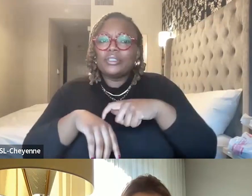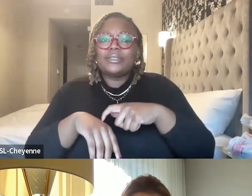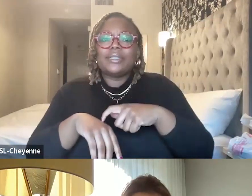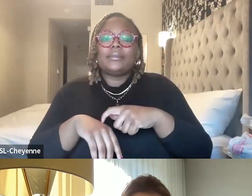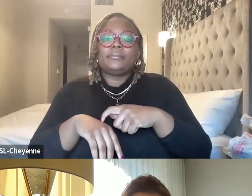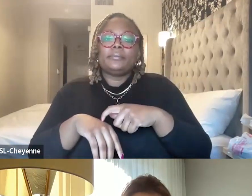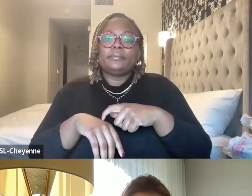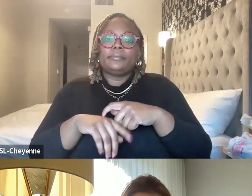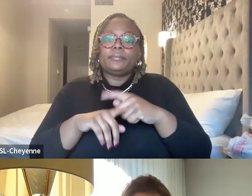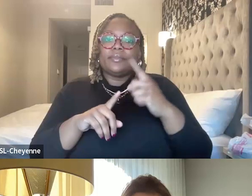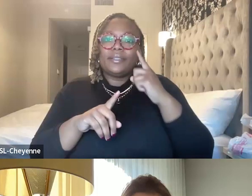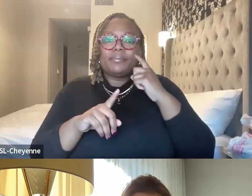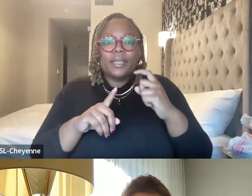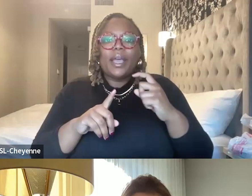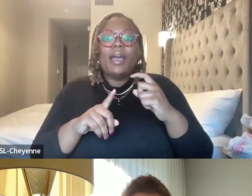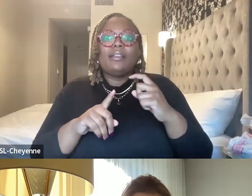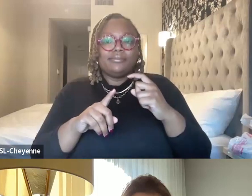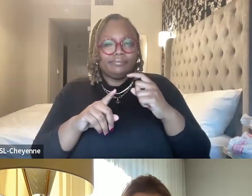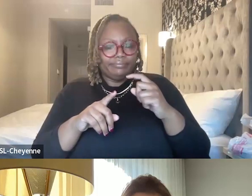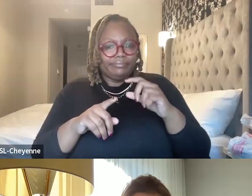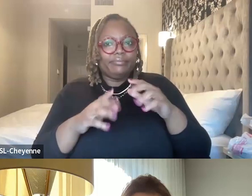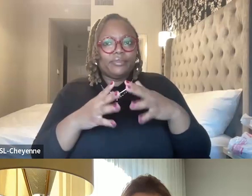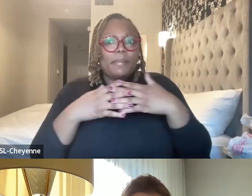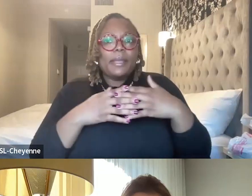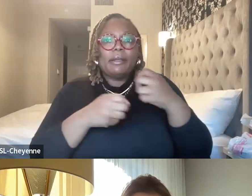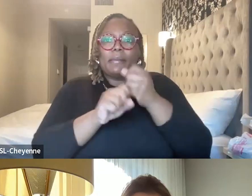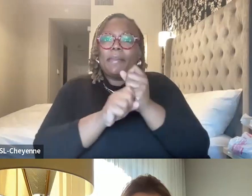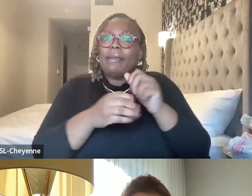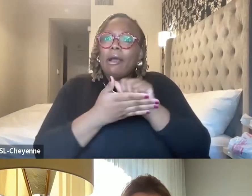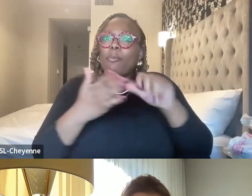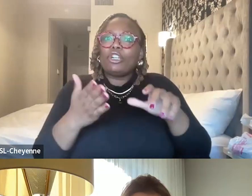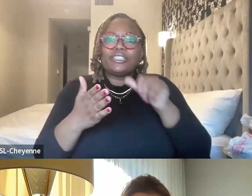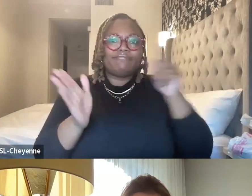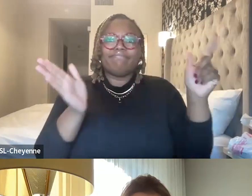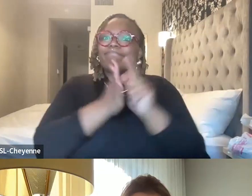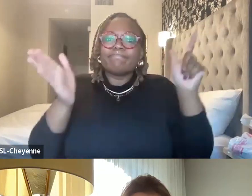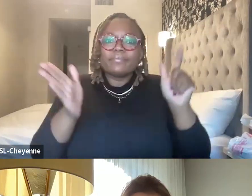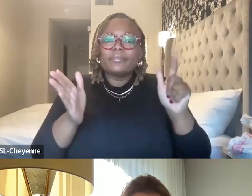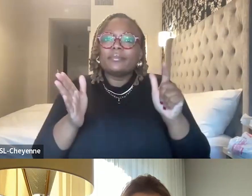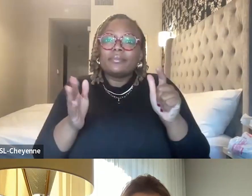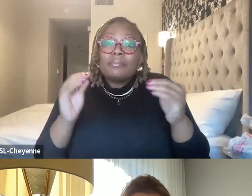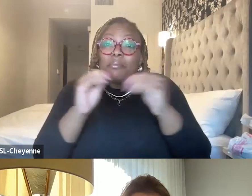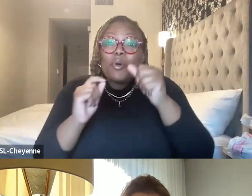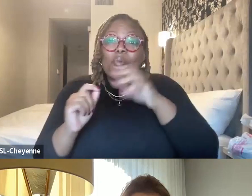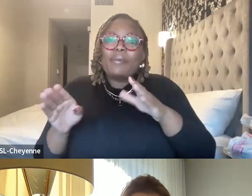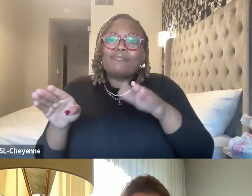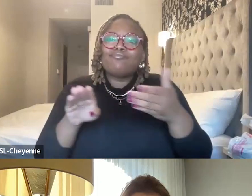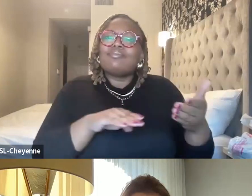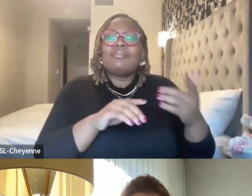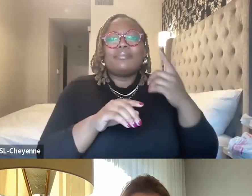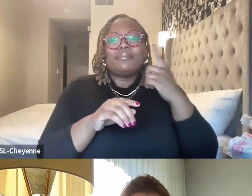to this, the criminalization of abortion in the US, women is dying more because of